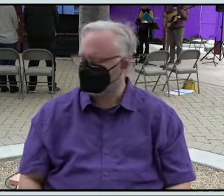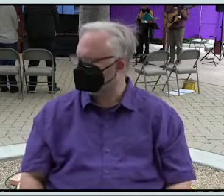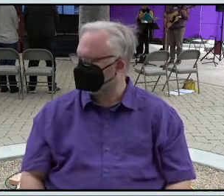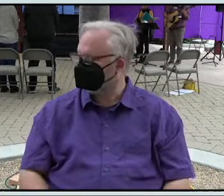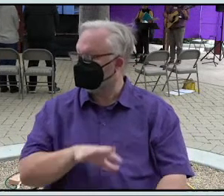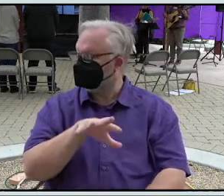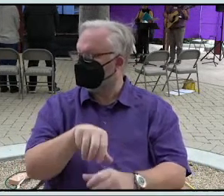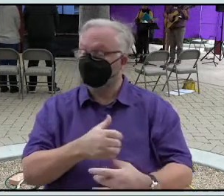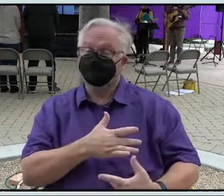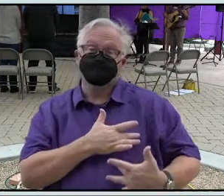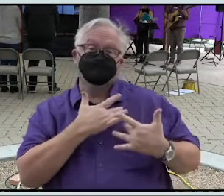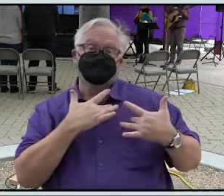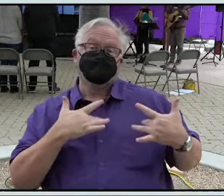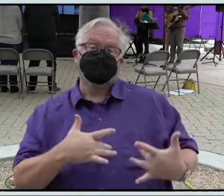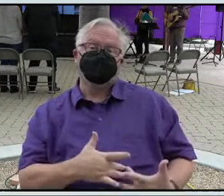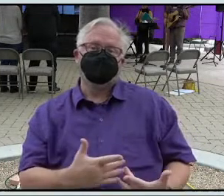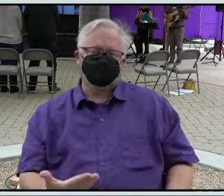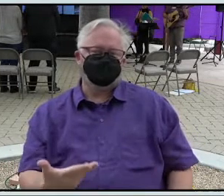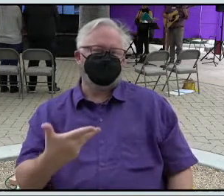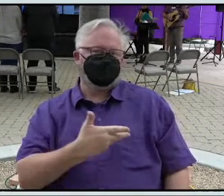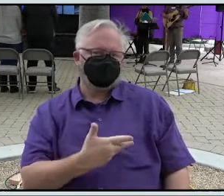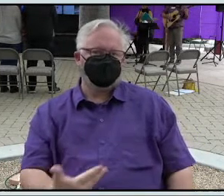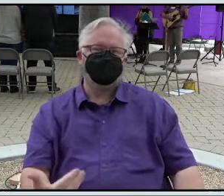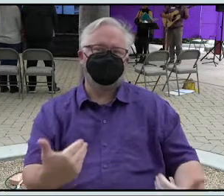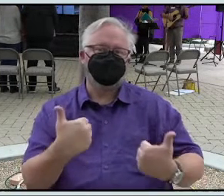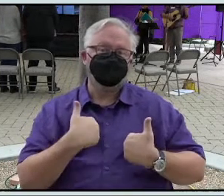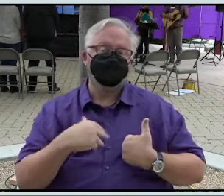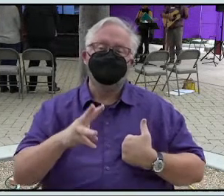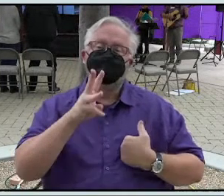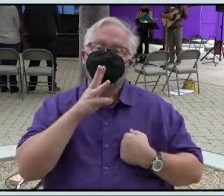heart. There's a river